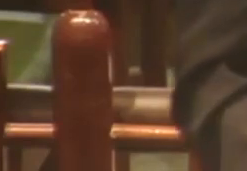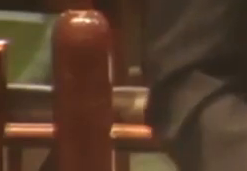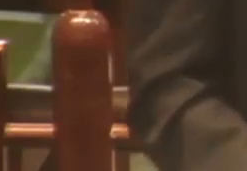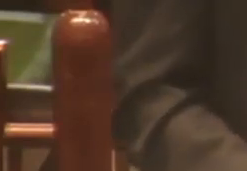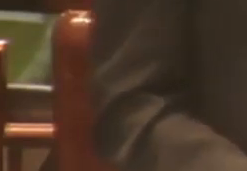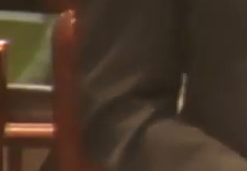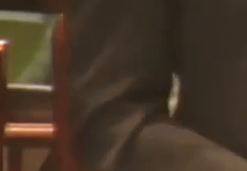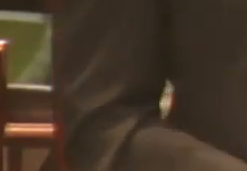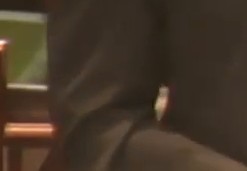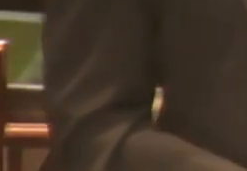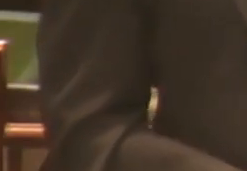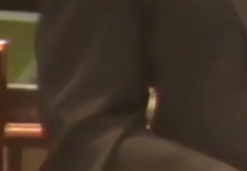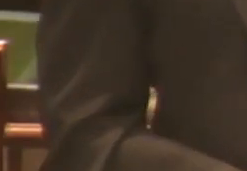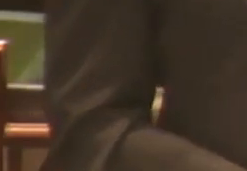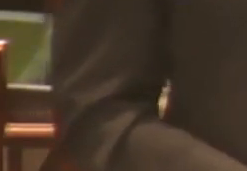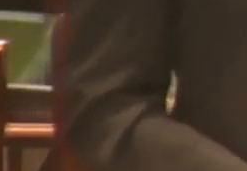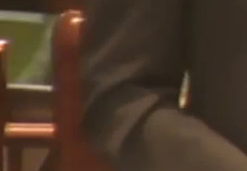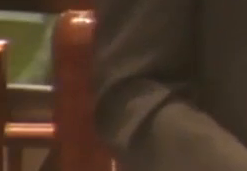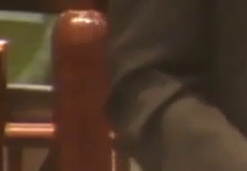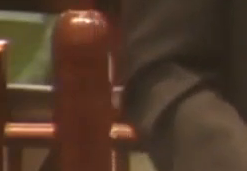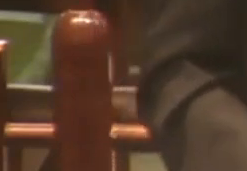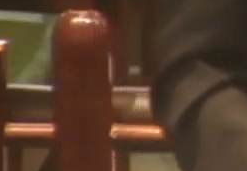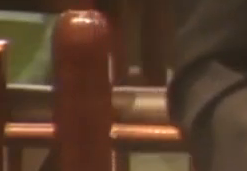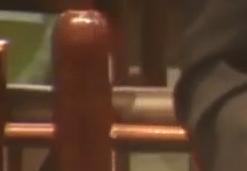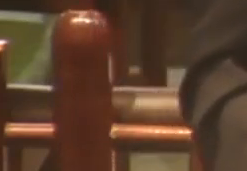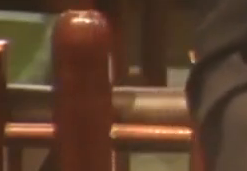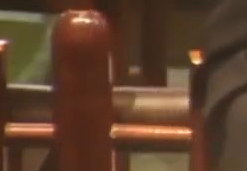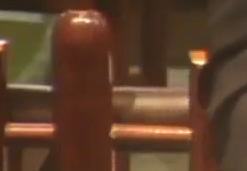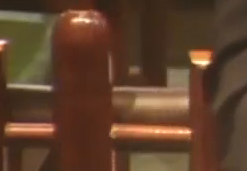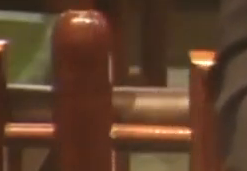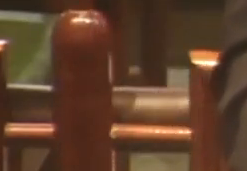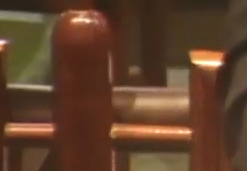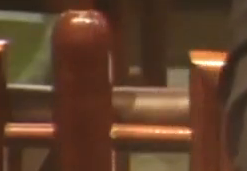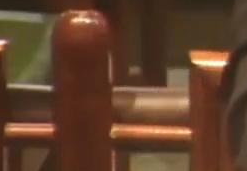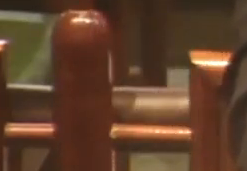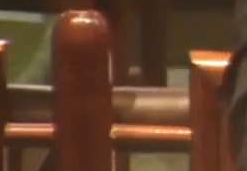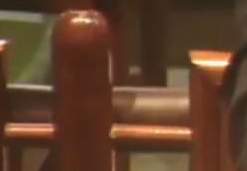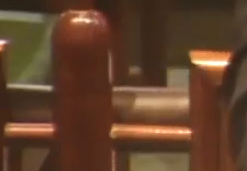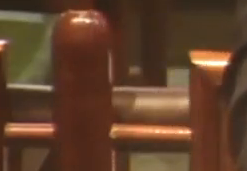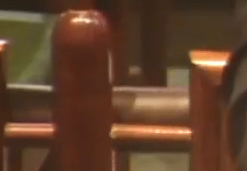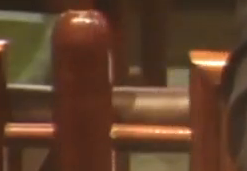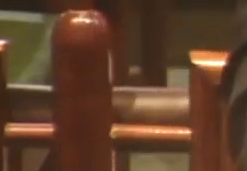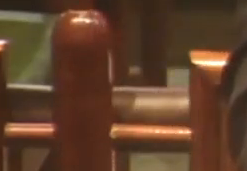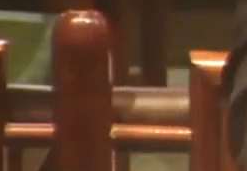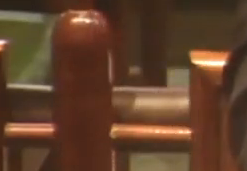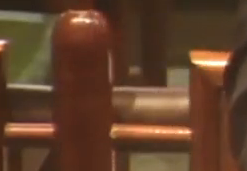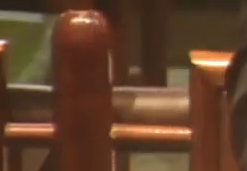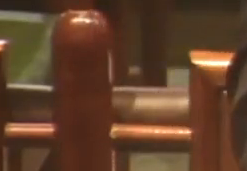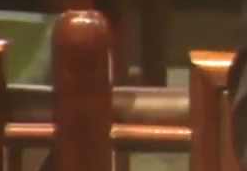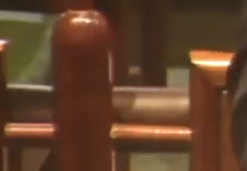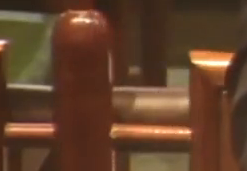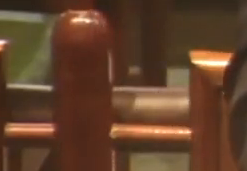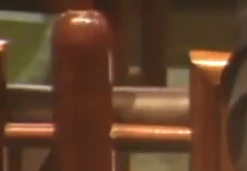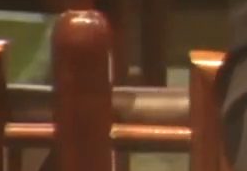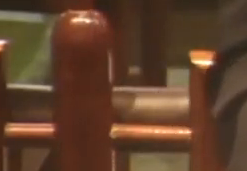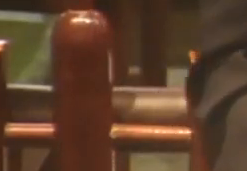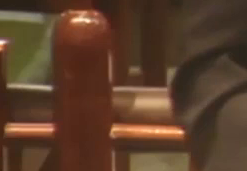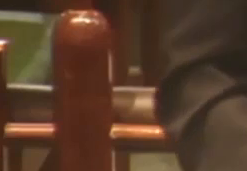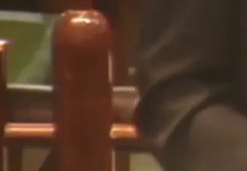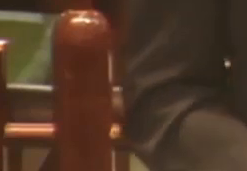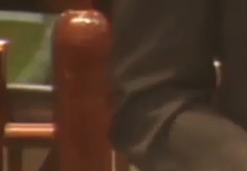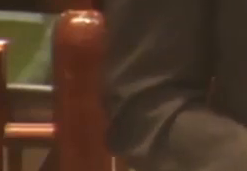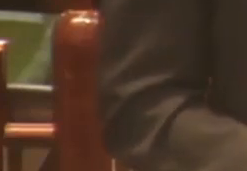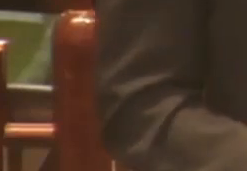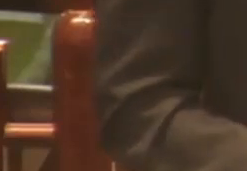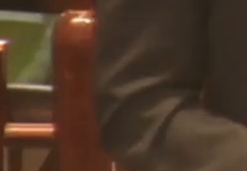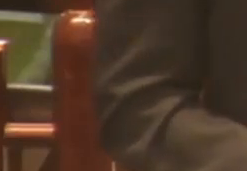province in Fiji, and the government has been taking care of this province. No ever government has been done it before.